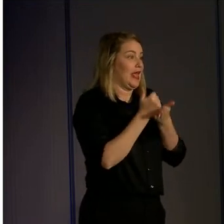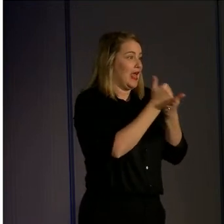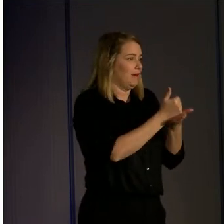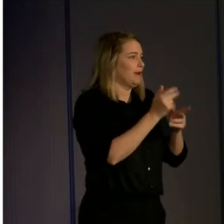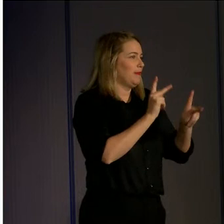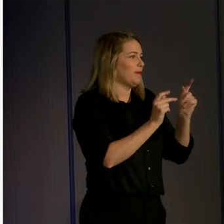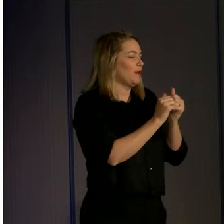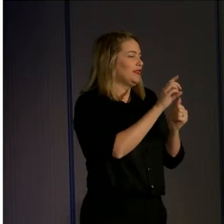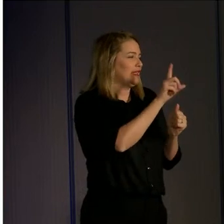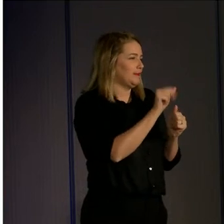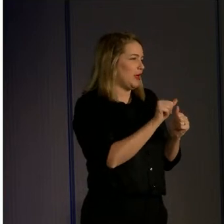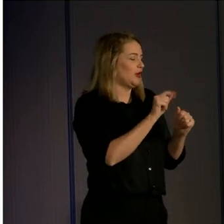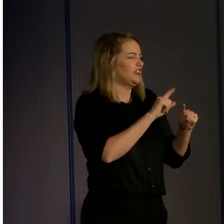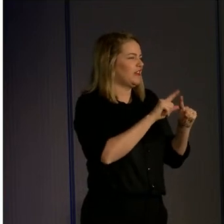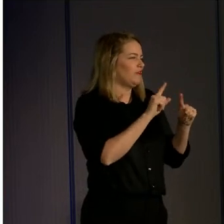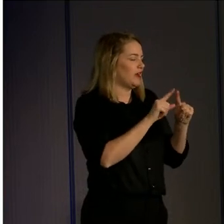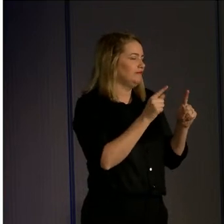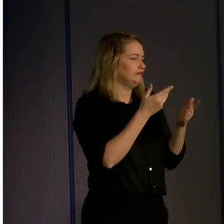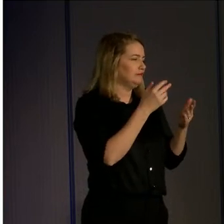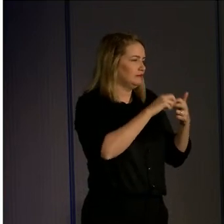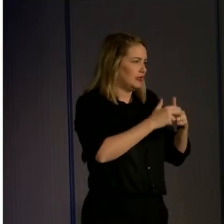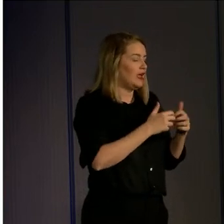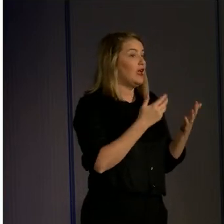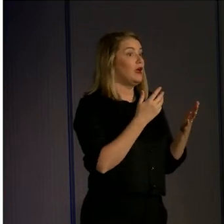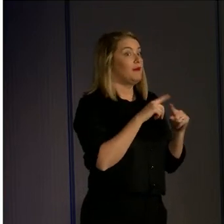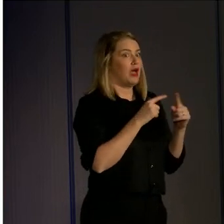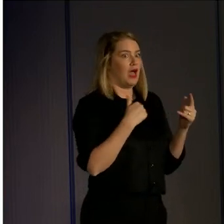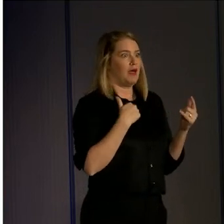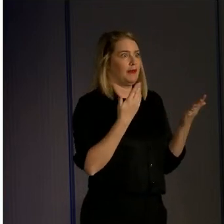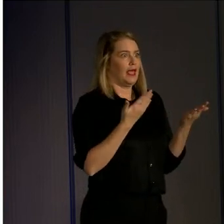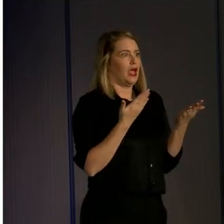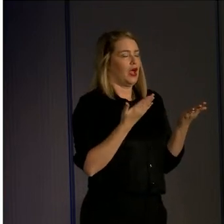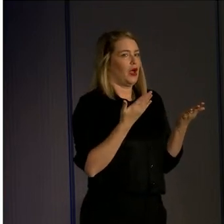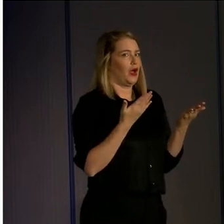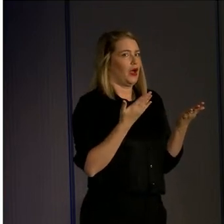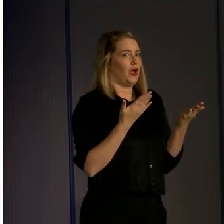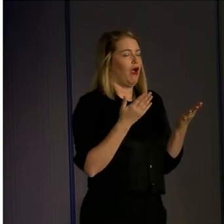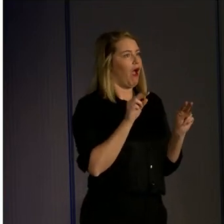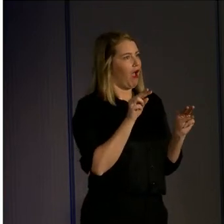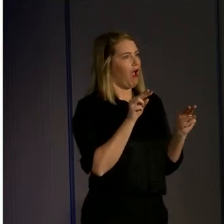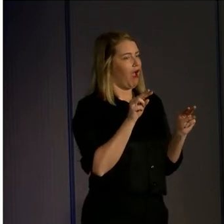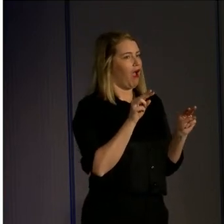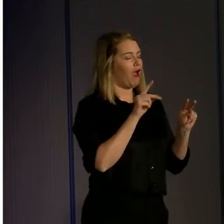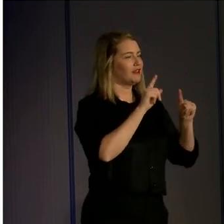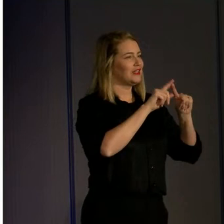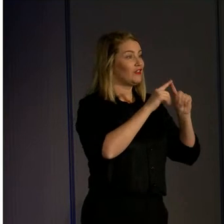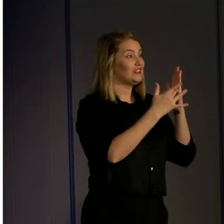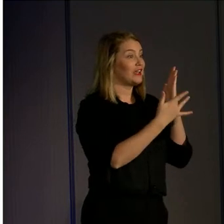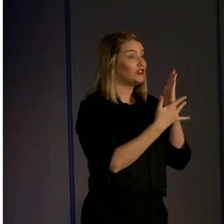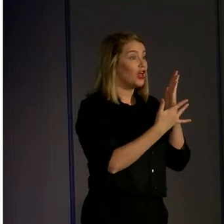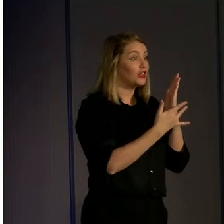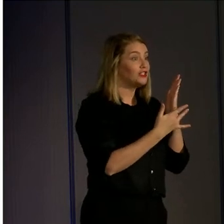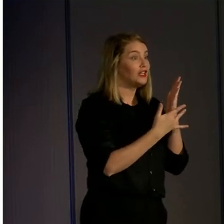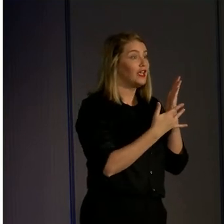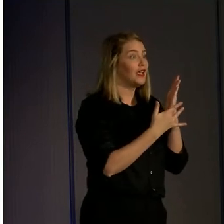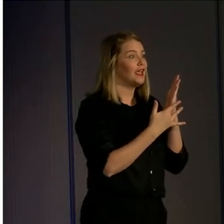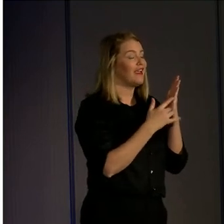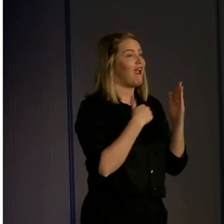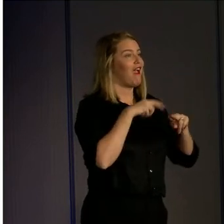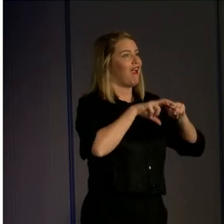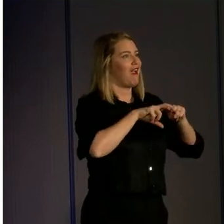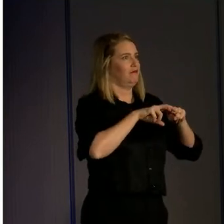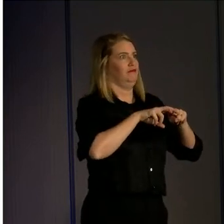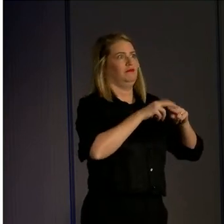with disabilities or impairments. But I came here sitting in sessions about all kinds of technology that totally went over my